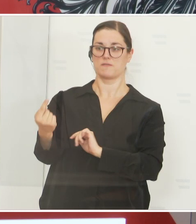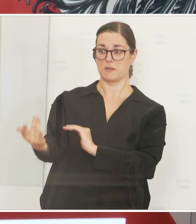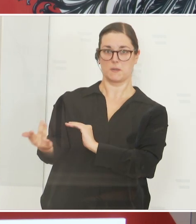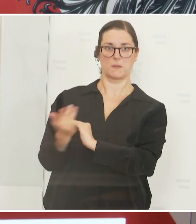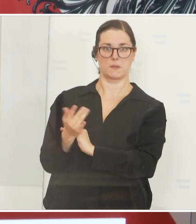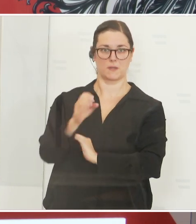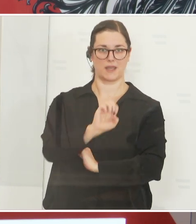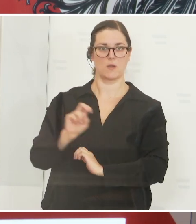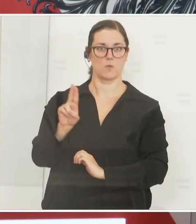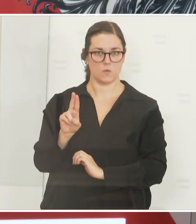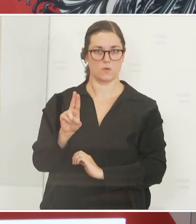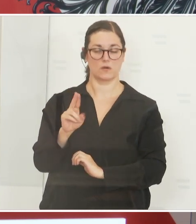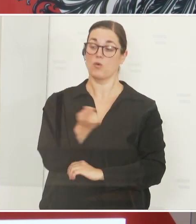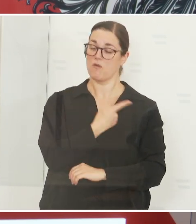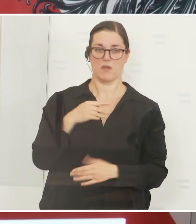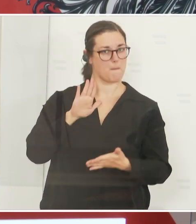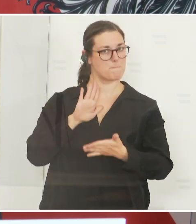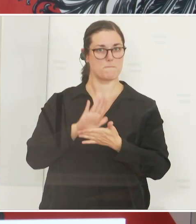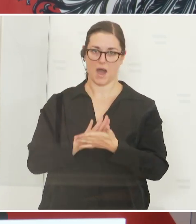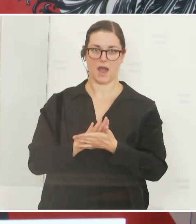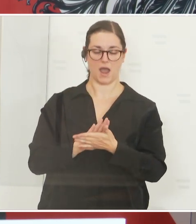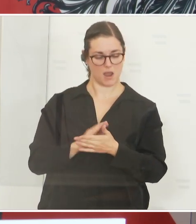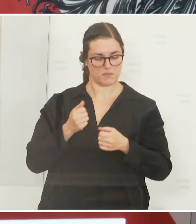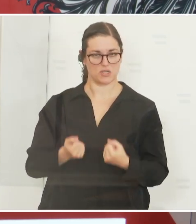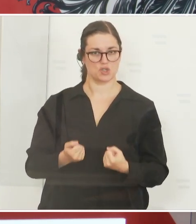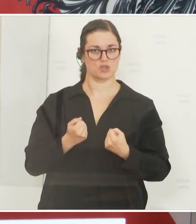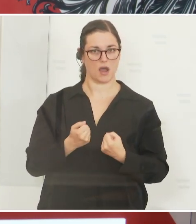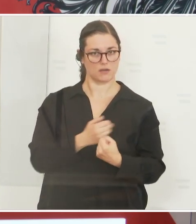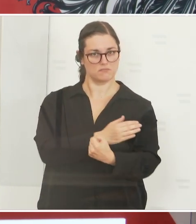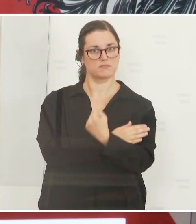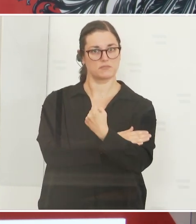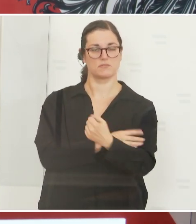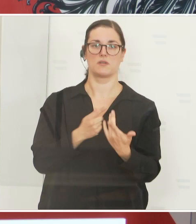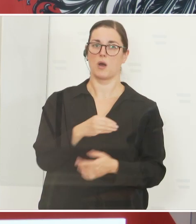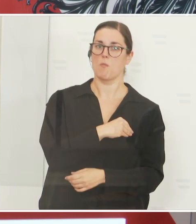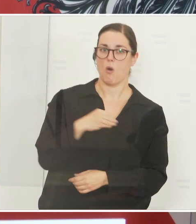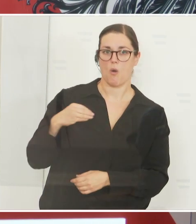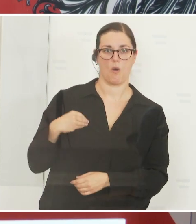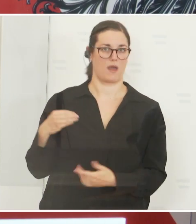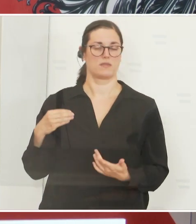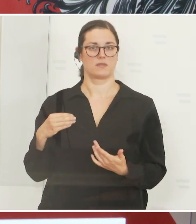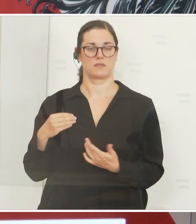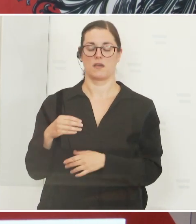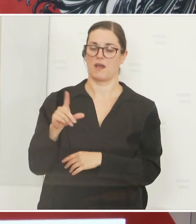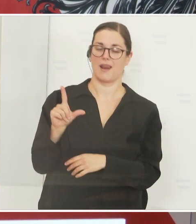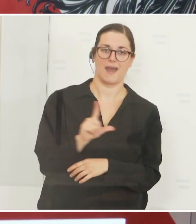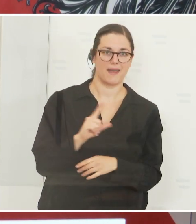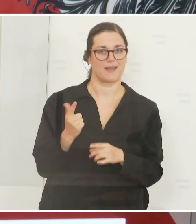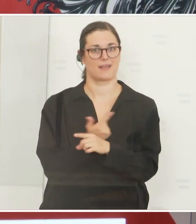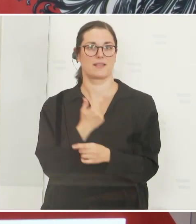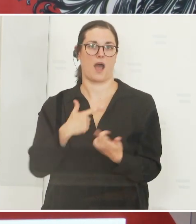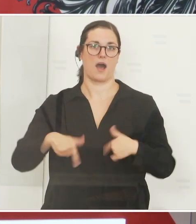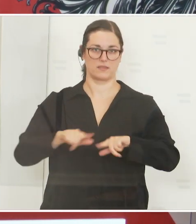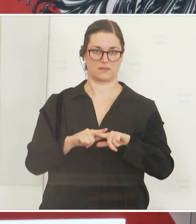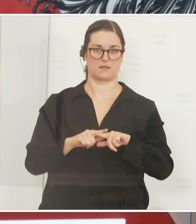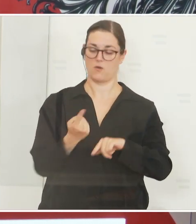And we will continue to stand with our friends in Poland, Lithuania, and Latvia and react promptly and clearly if